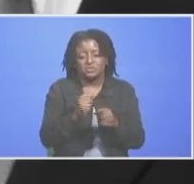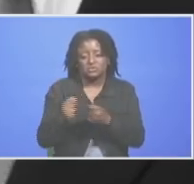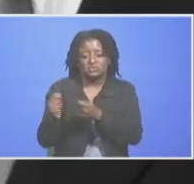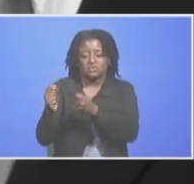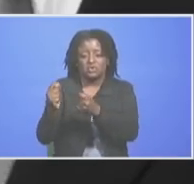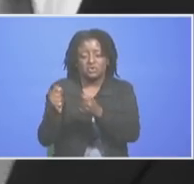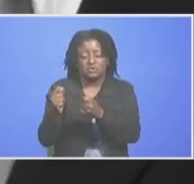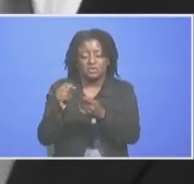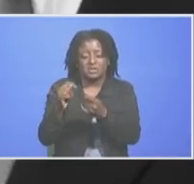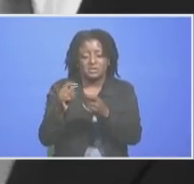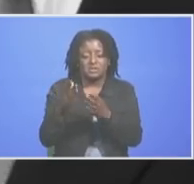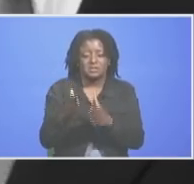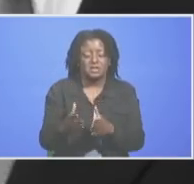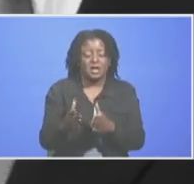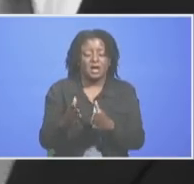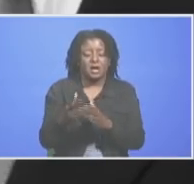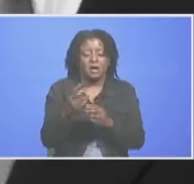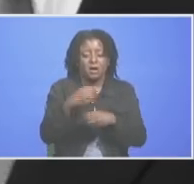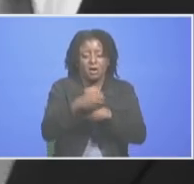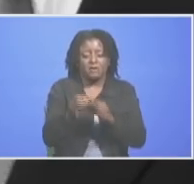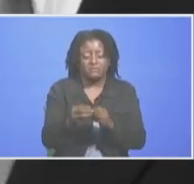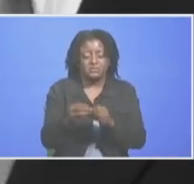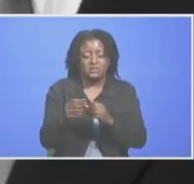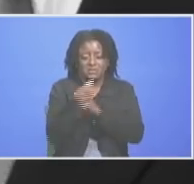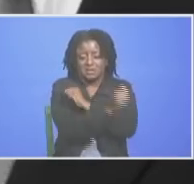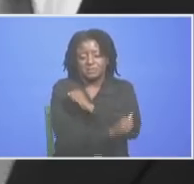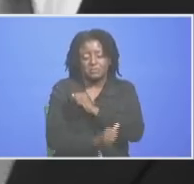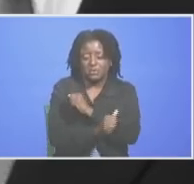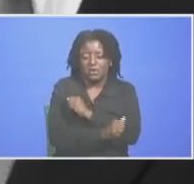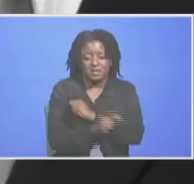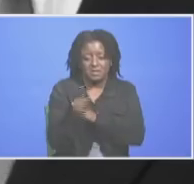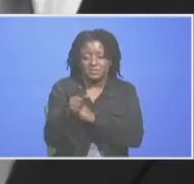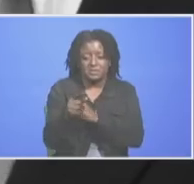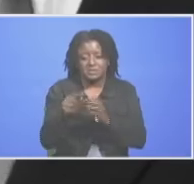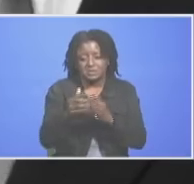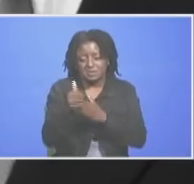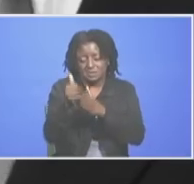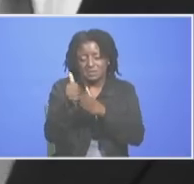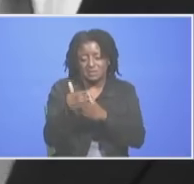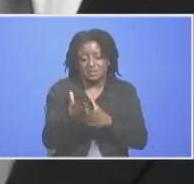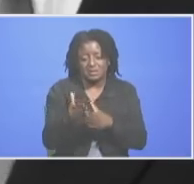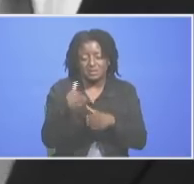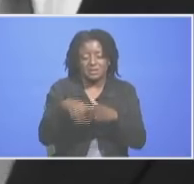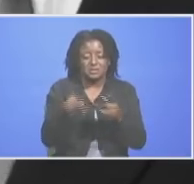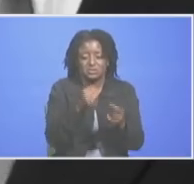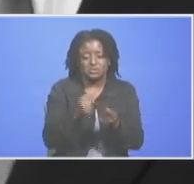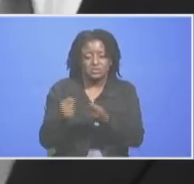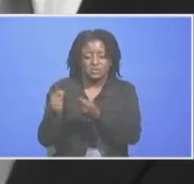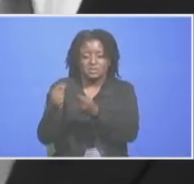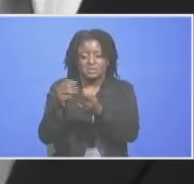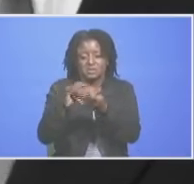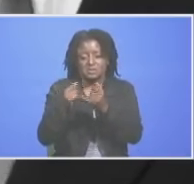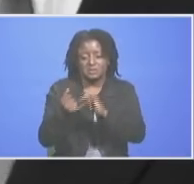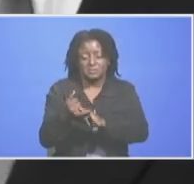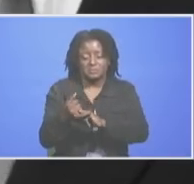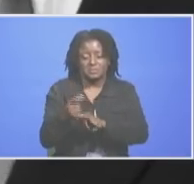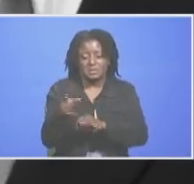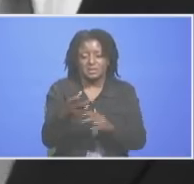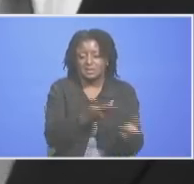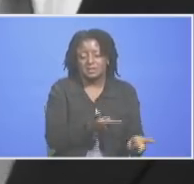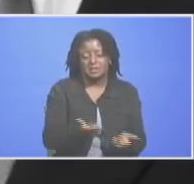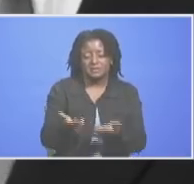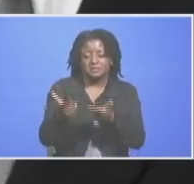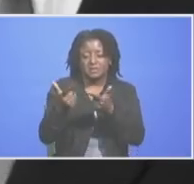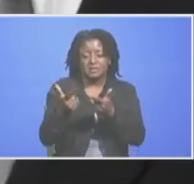He was regarded as a tourism pioneer who had a deep understanding of how the tourism machinery worked. He elevated to the post of